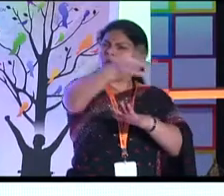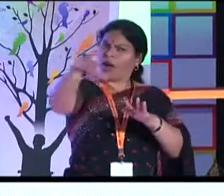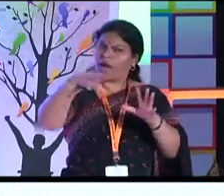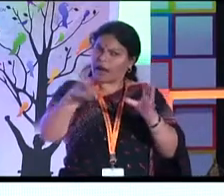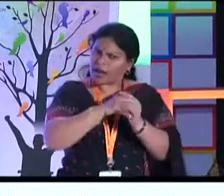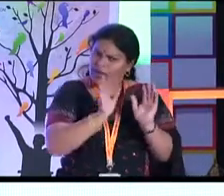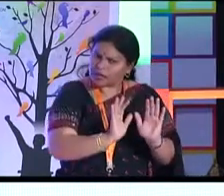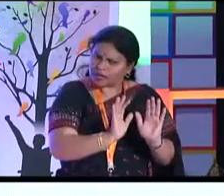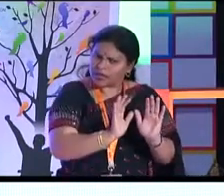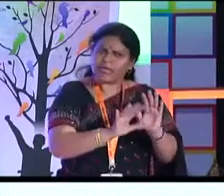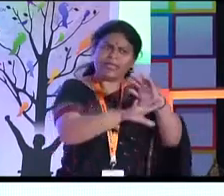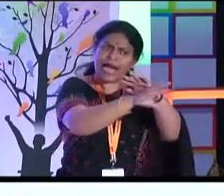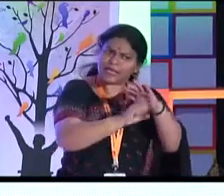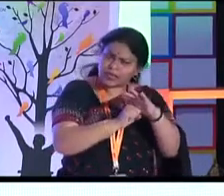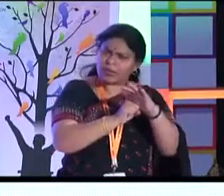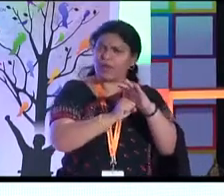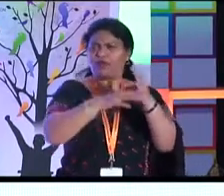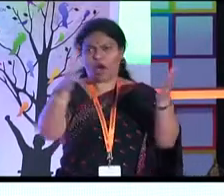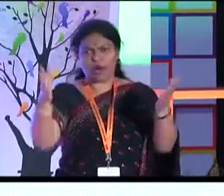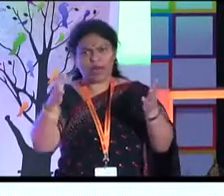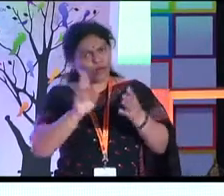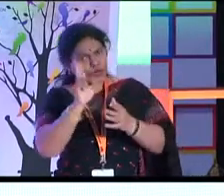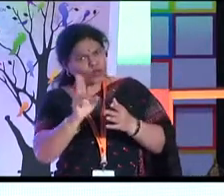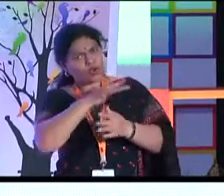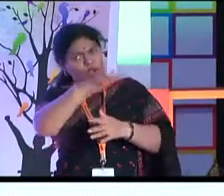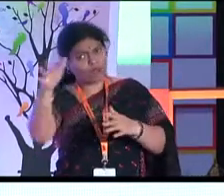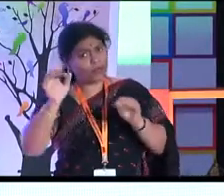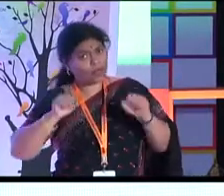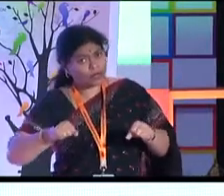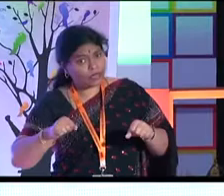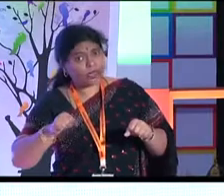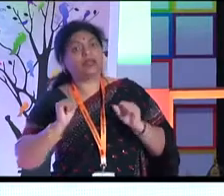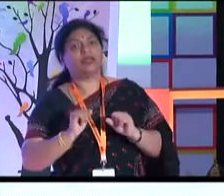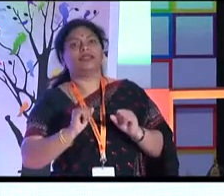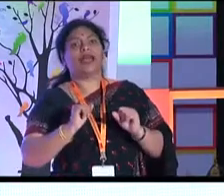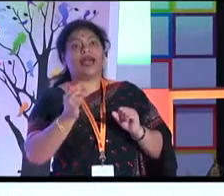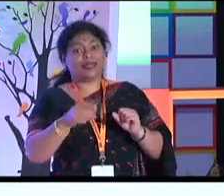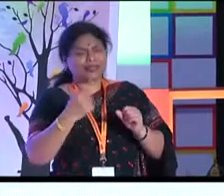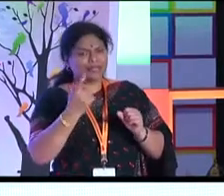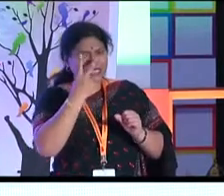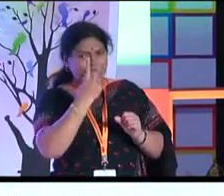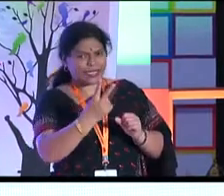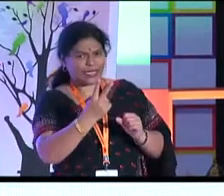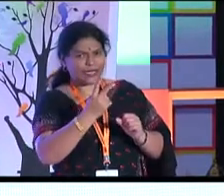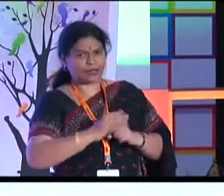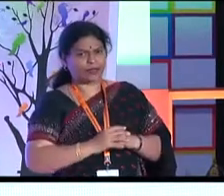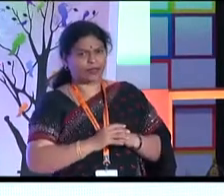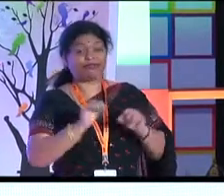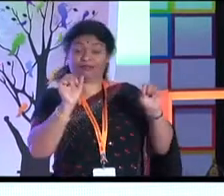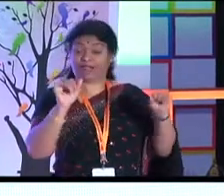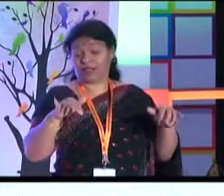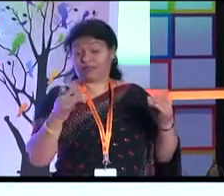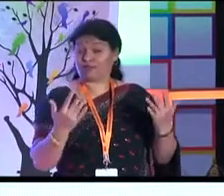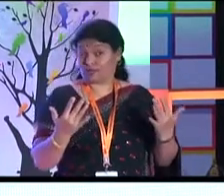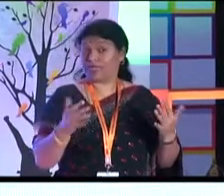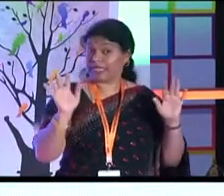is accessible. It can be used by everybody. Suddenly, then we see that the possibilities